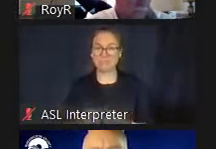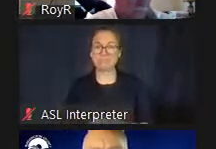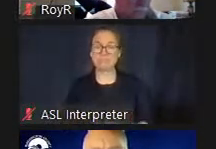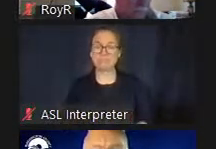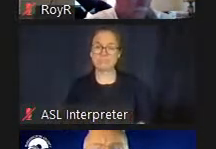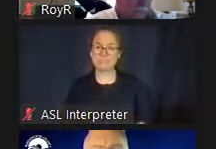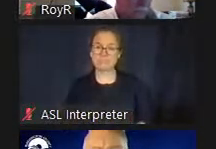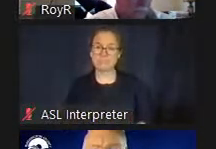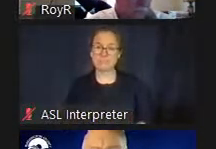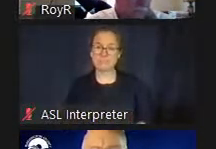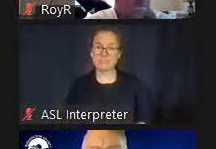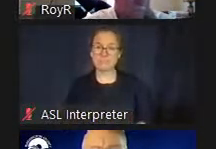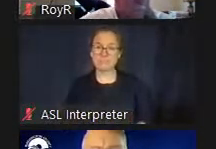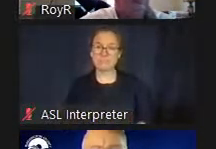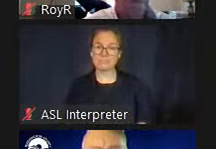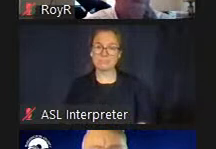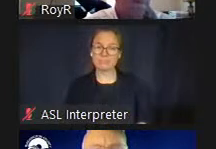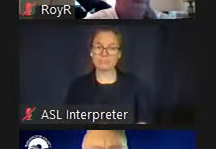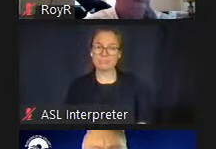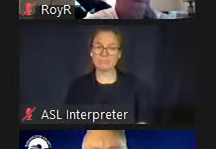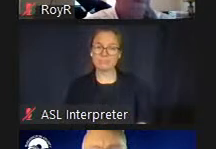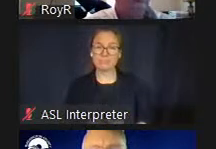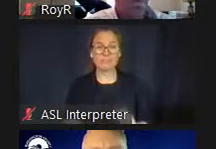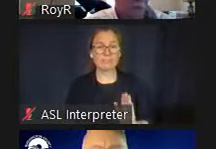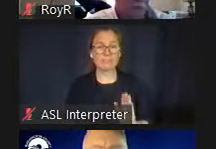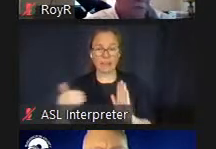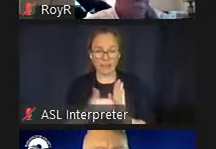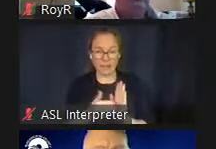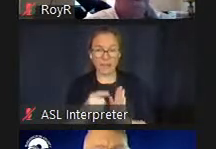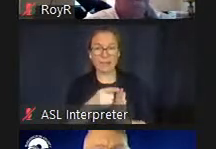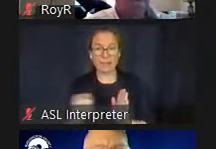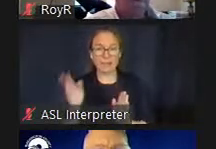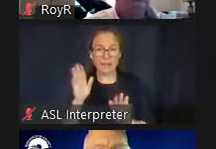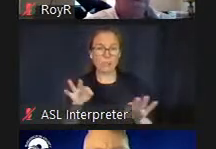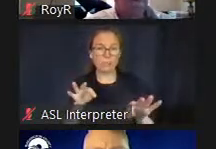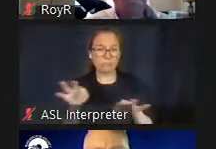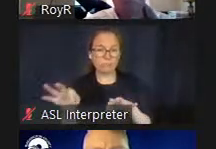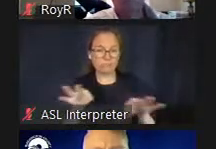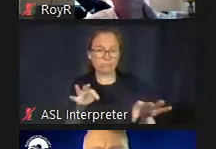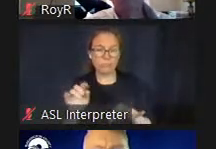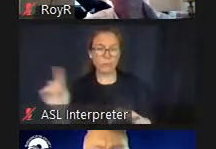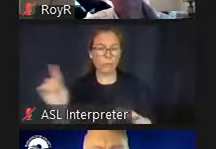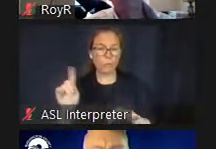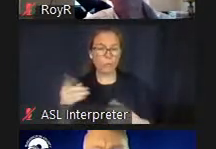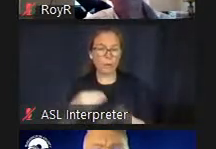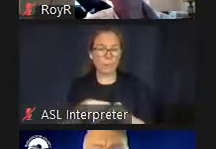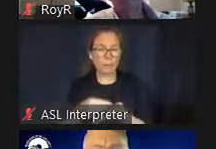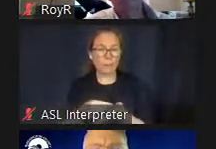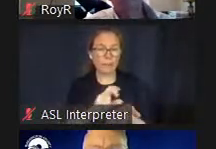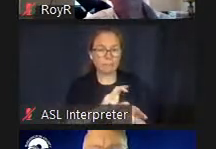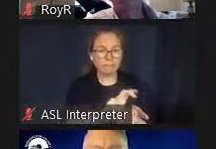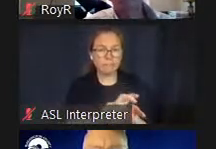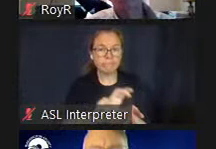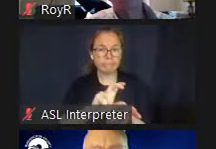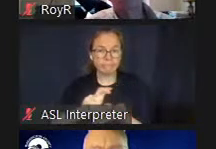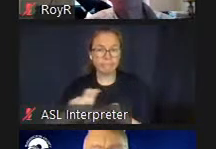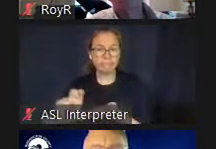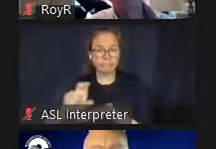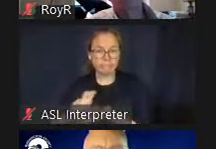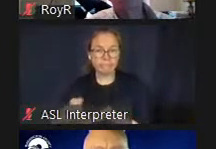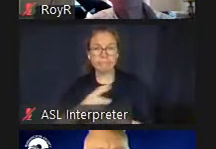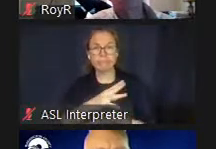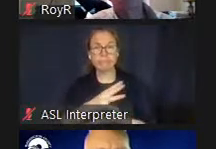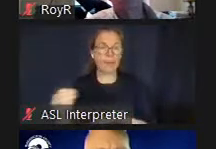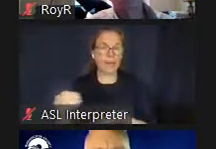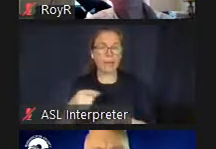to outline, again, all of the investment areas that we have in place now for pandemic response and recovery, and also some of their